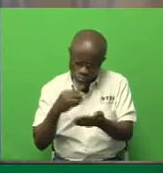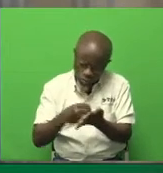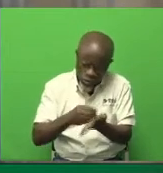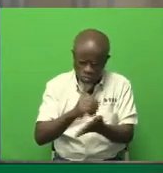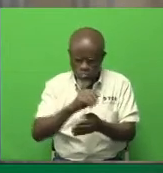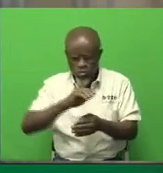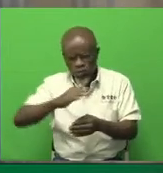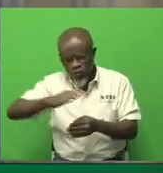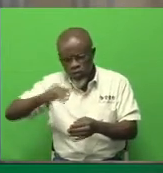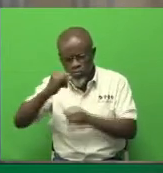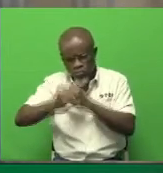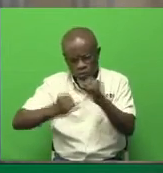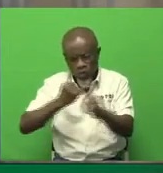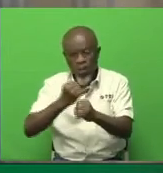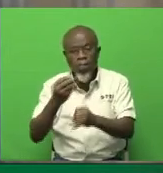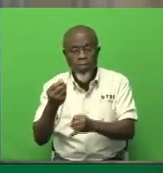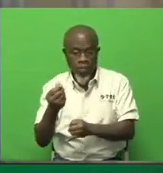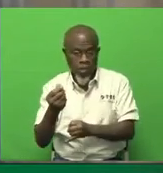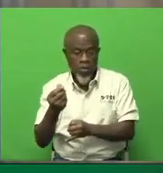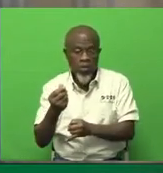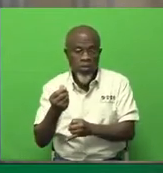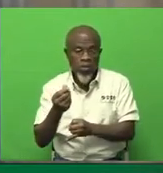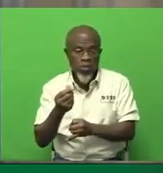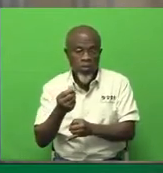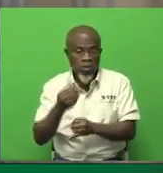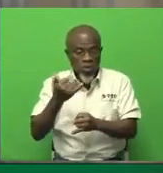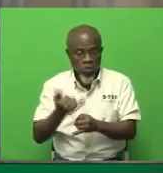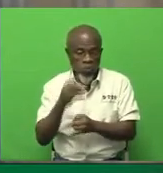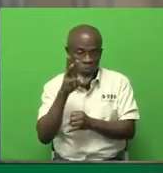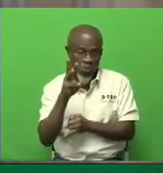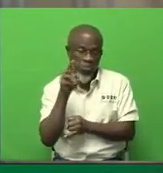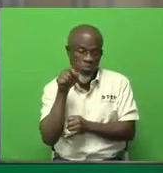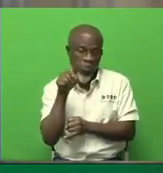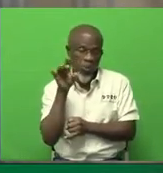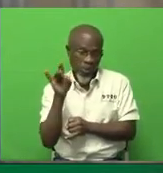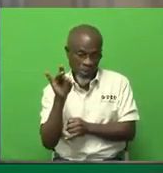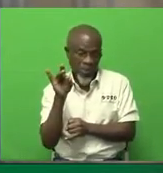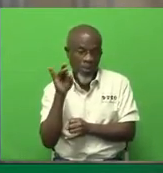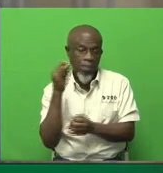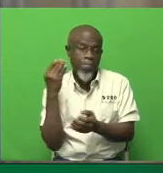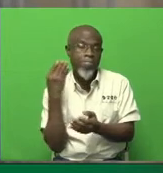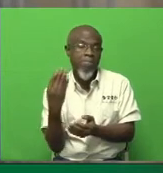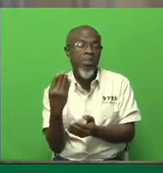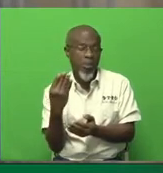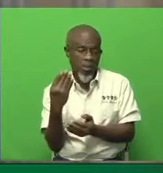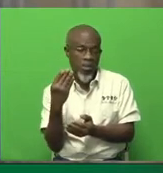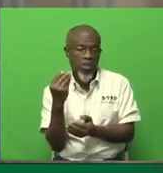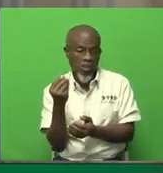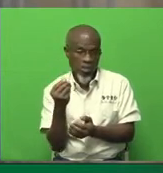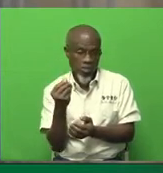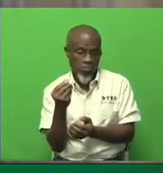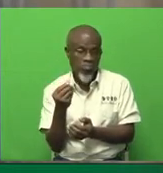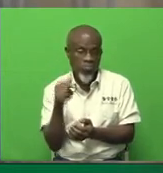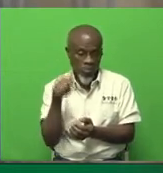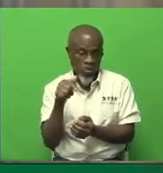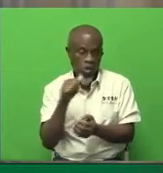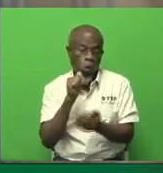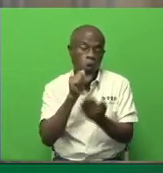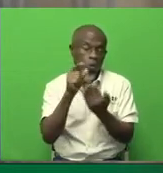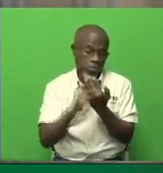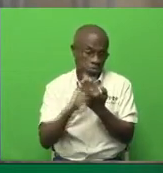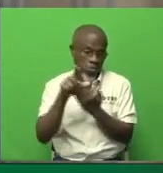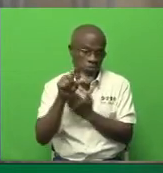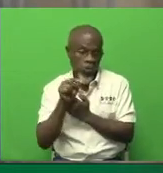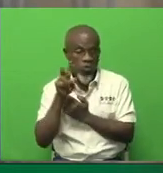study are at now 6.8 billion dollars as at August 2020 to remember they inherited over